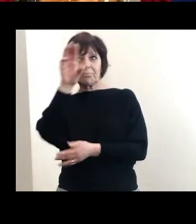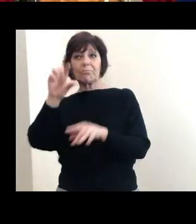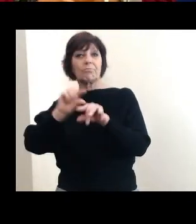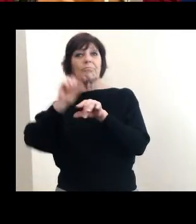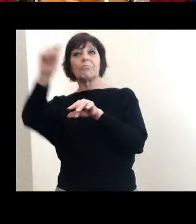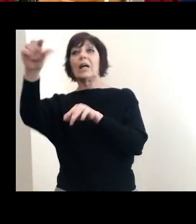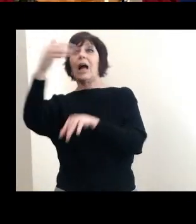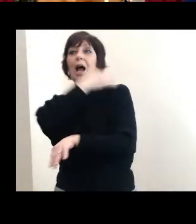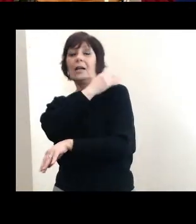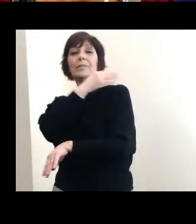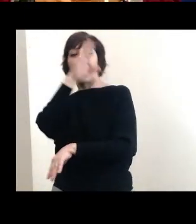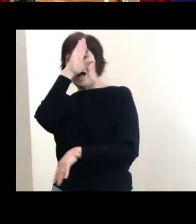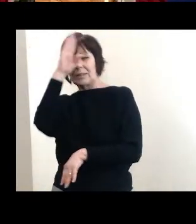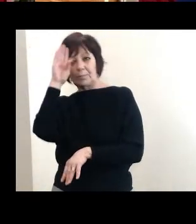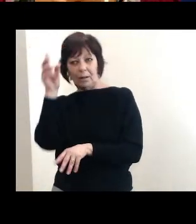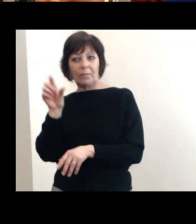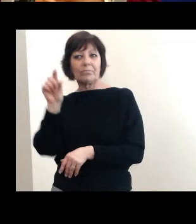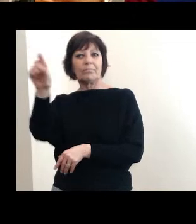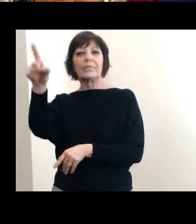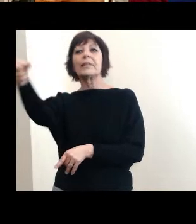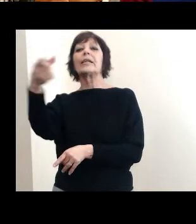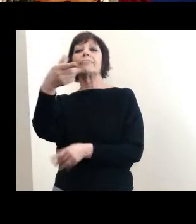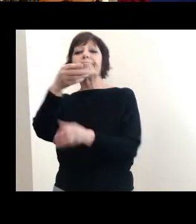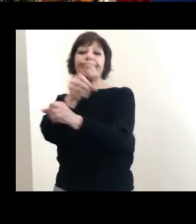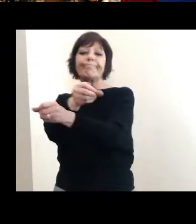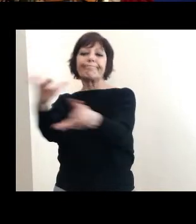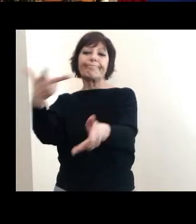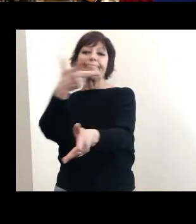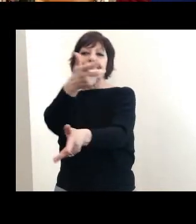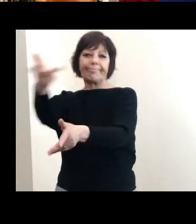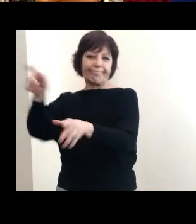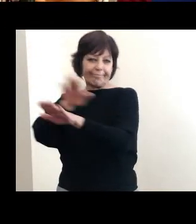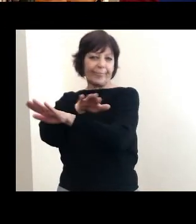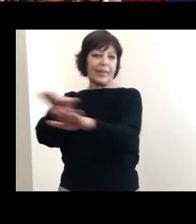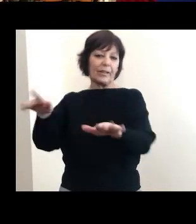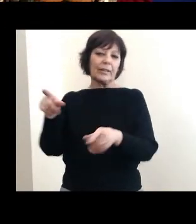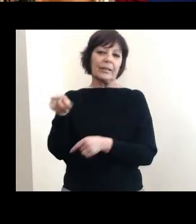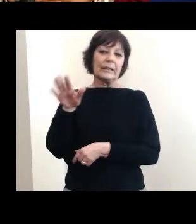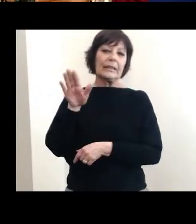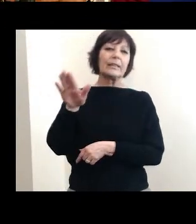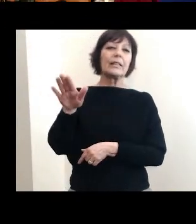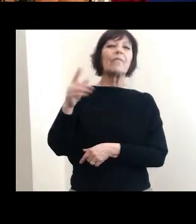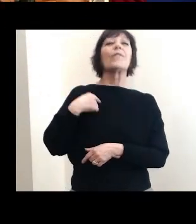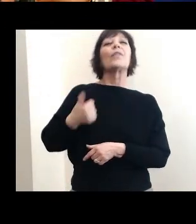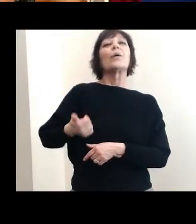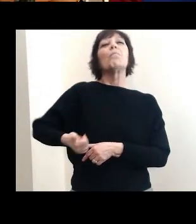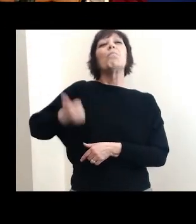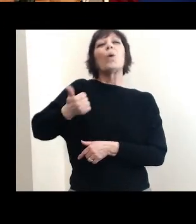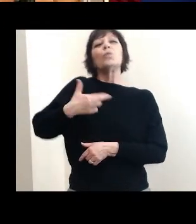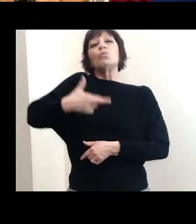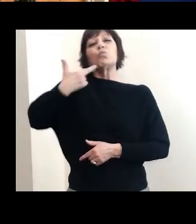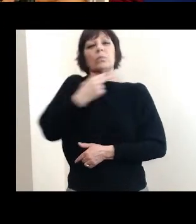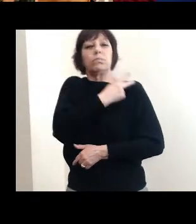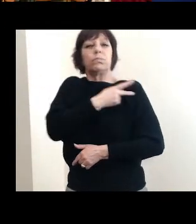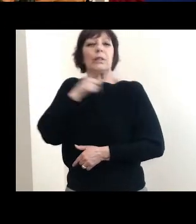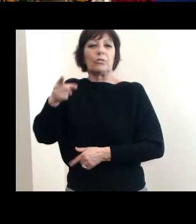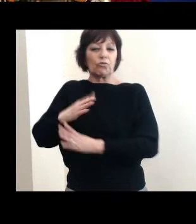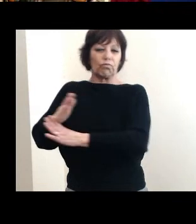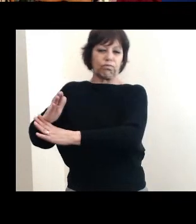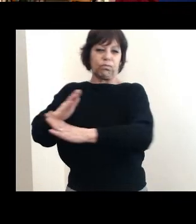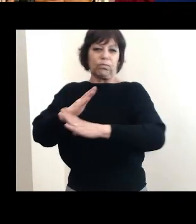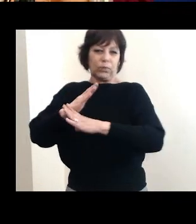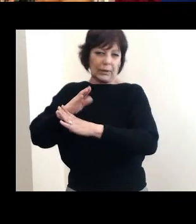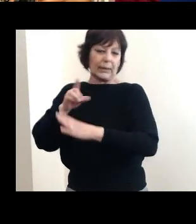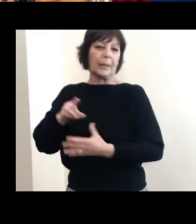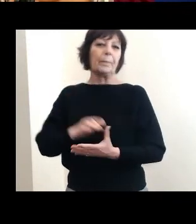transfer to the hospitals for them to give to their patients that have the highest level of comorbidities, making sure that they're all protected because they